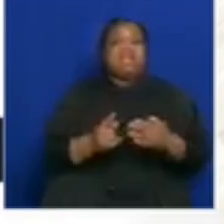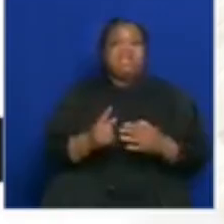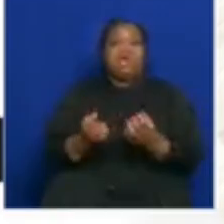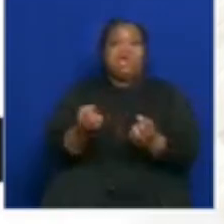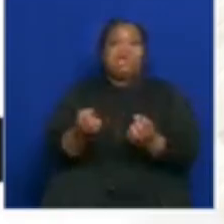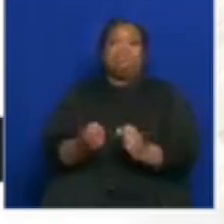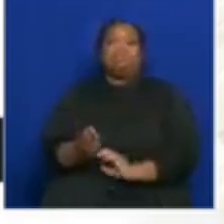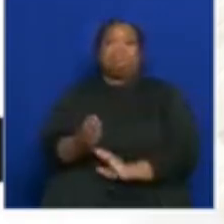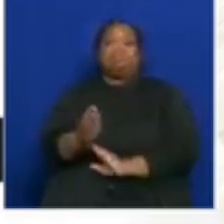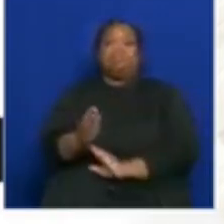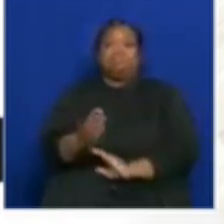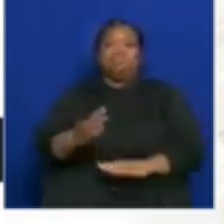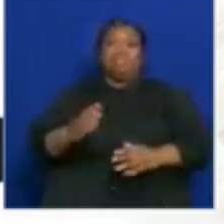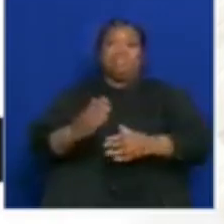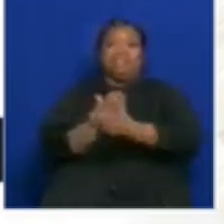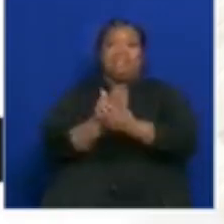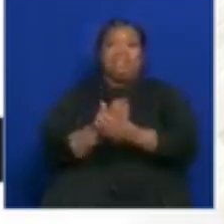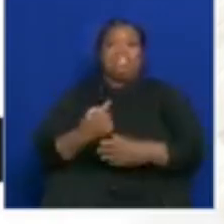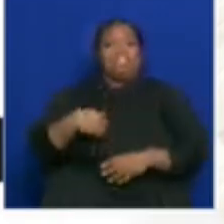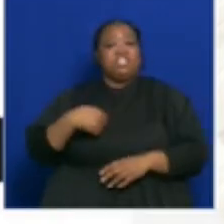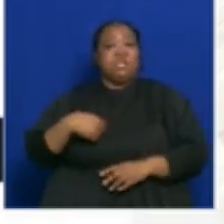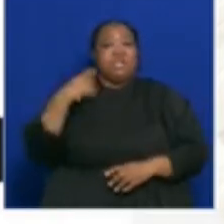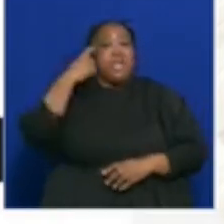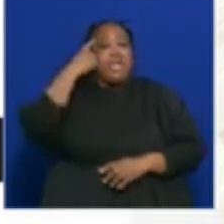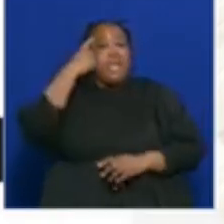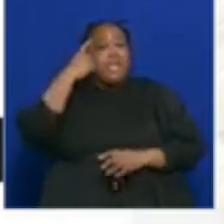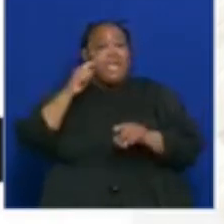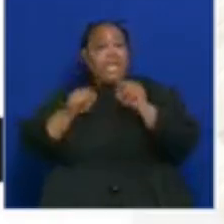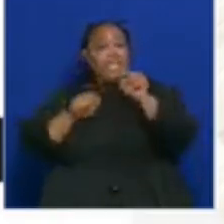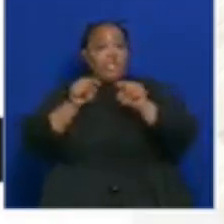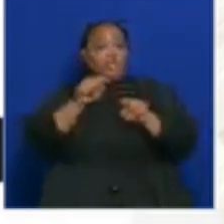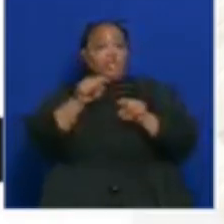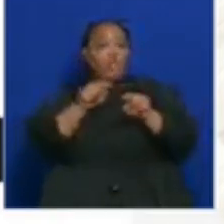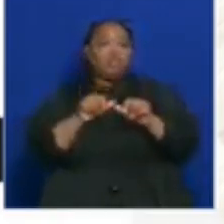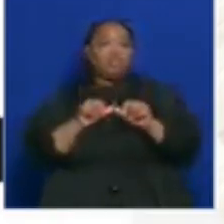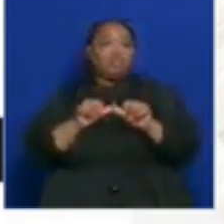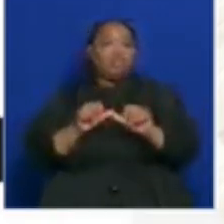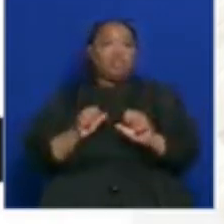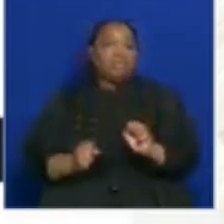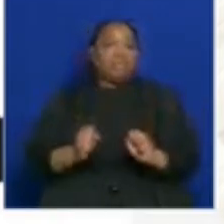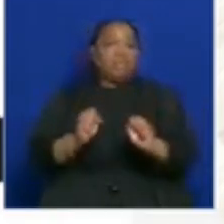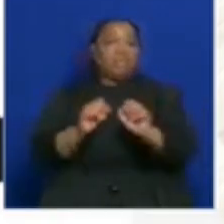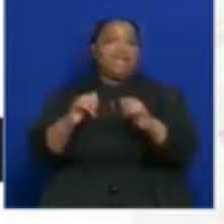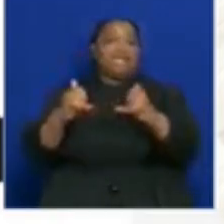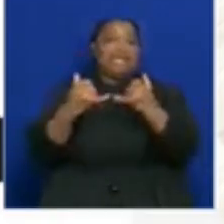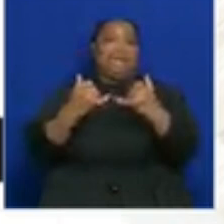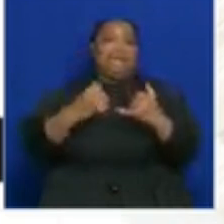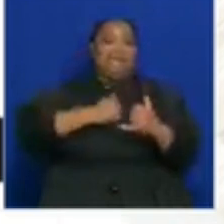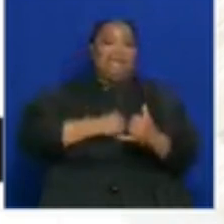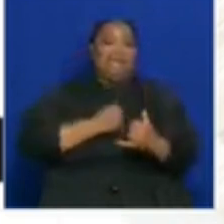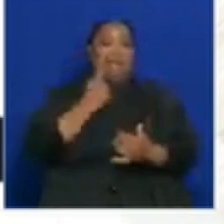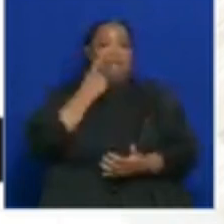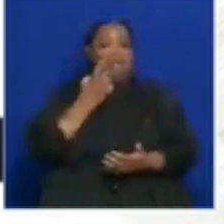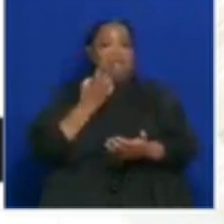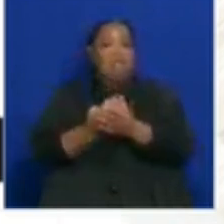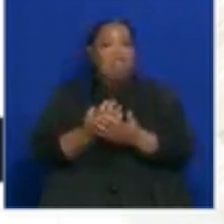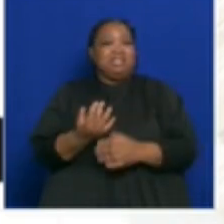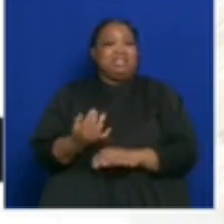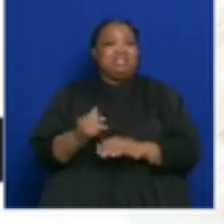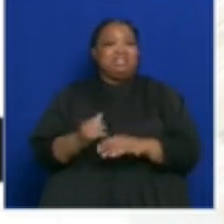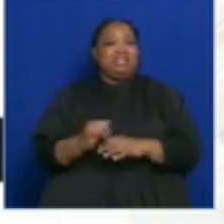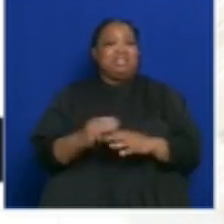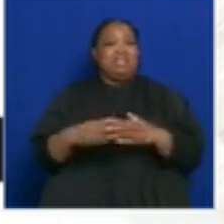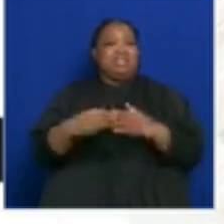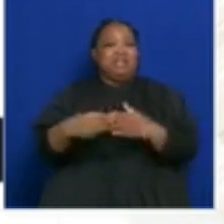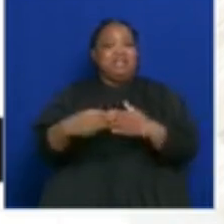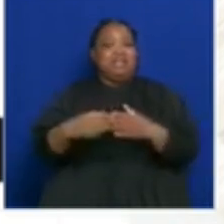remain an accused in that matter together with my company, and as such, evidence is still to be led in an open court with respect to this